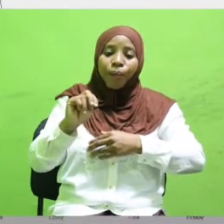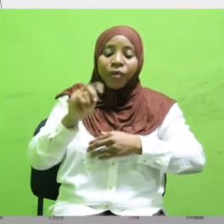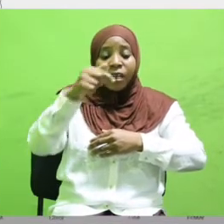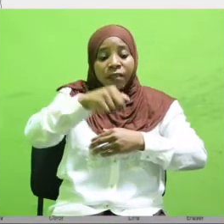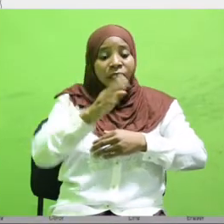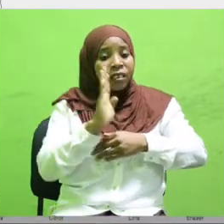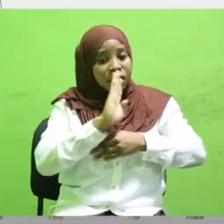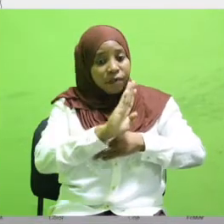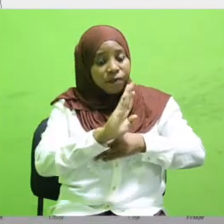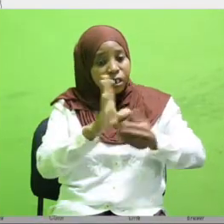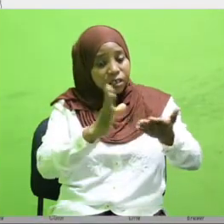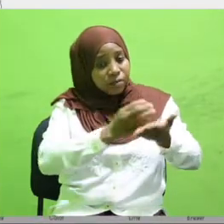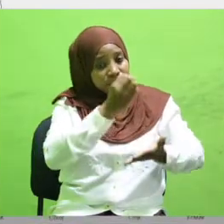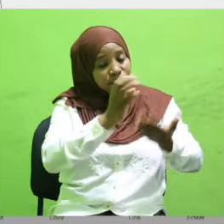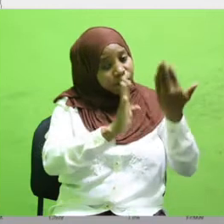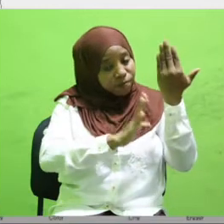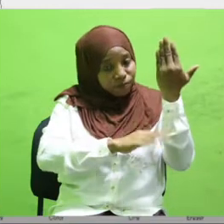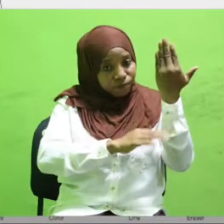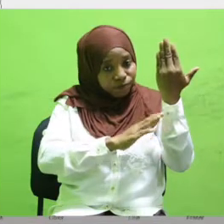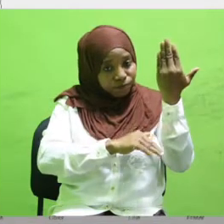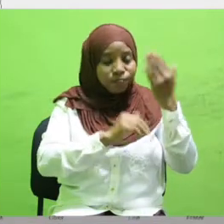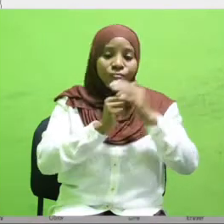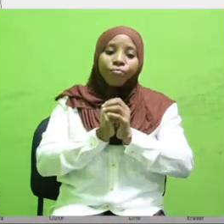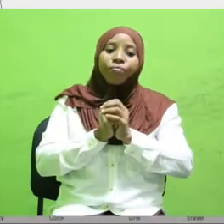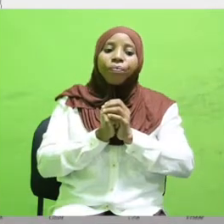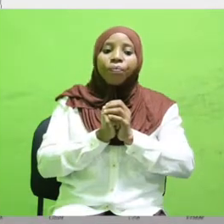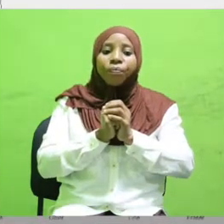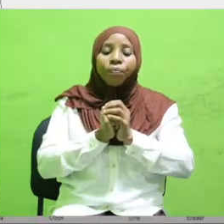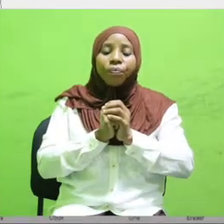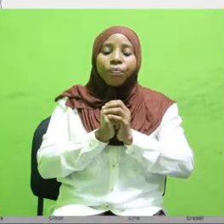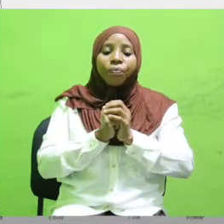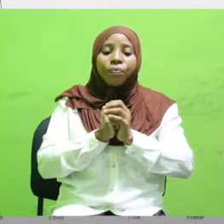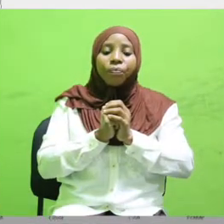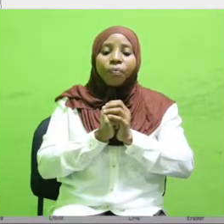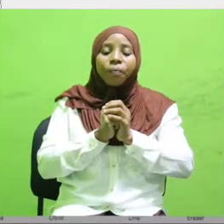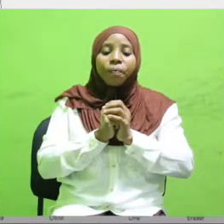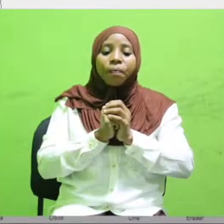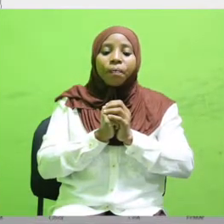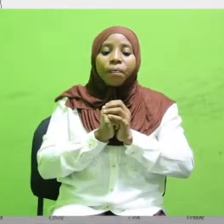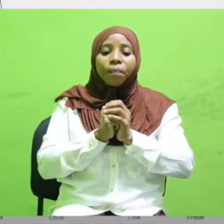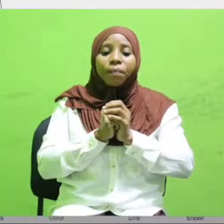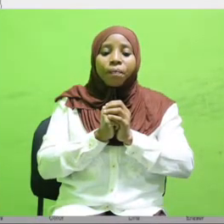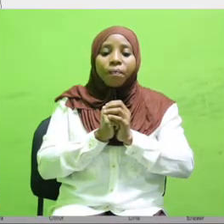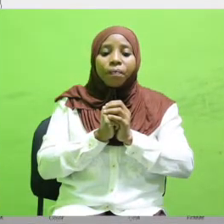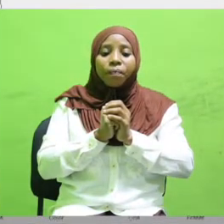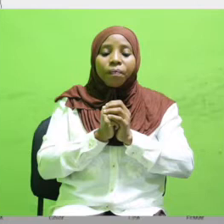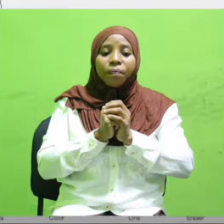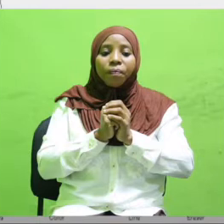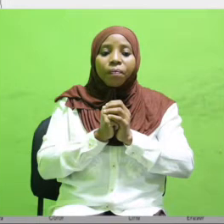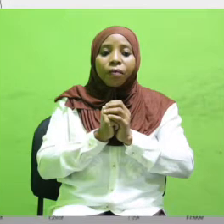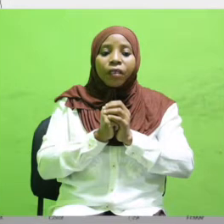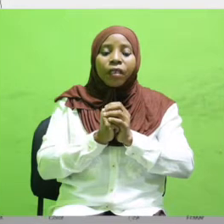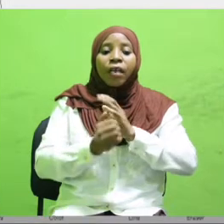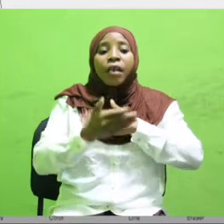what are the disadvantages of kingdom fungi? So by looking at the disadvantages, we can get